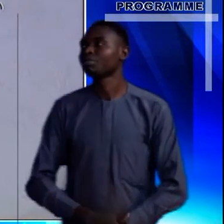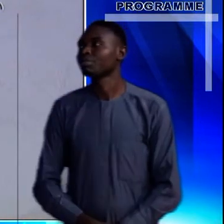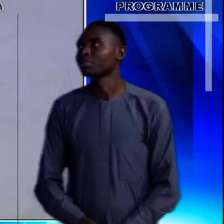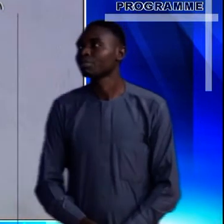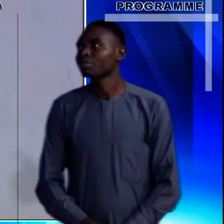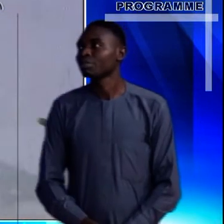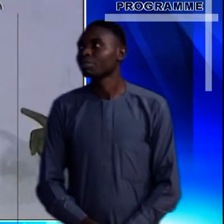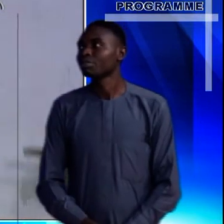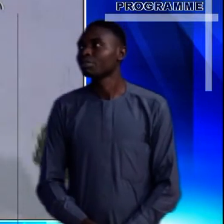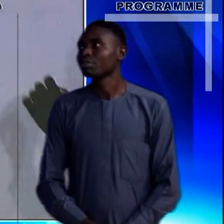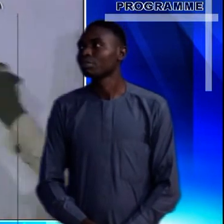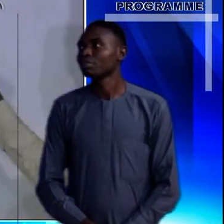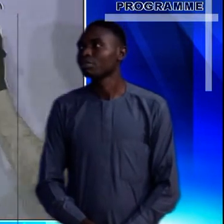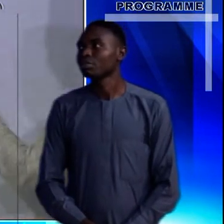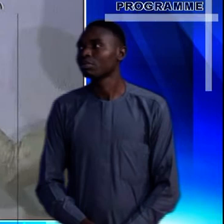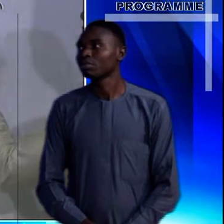1 meter.